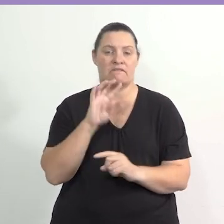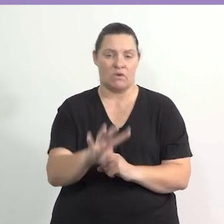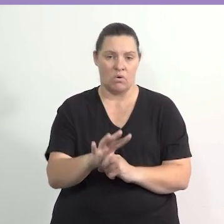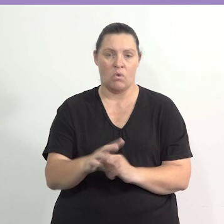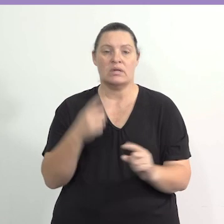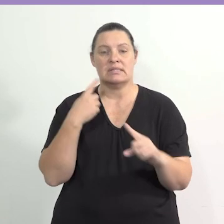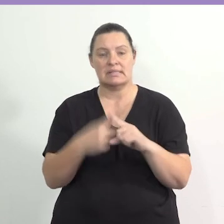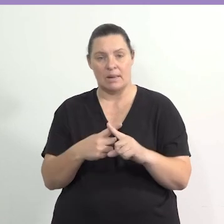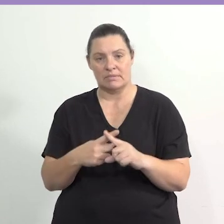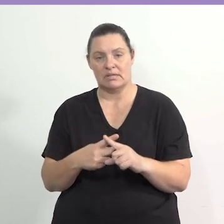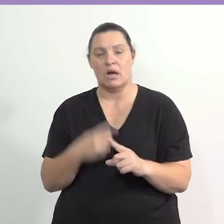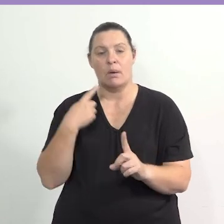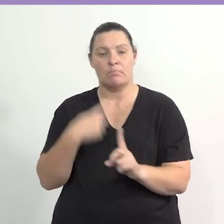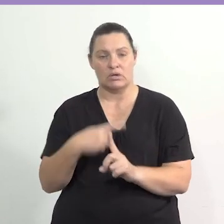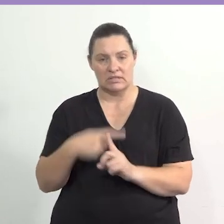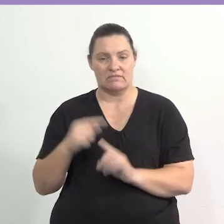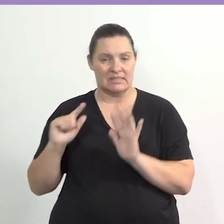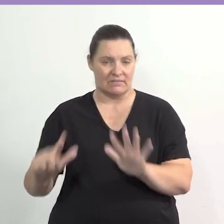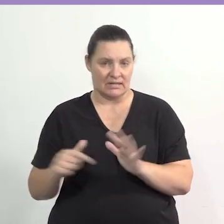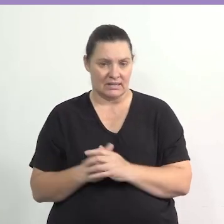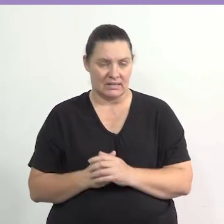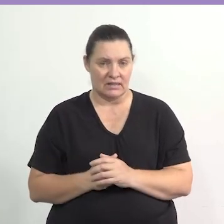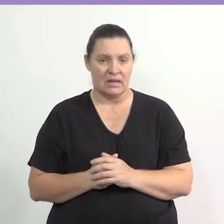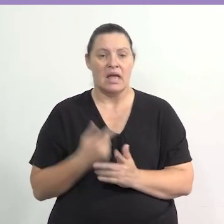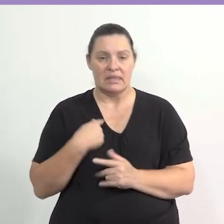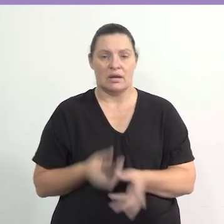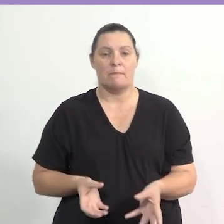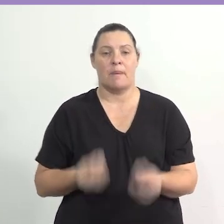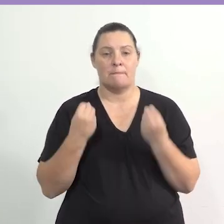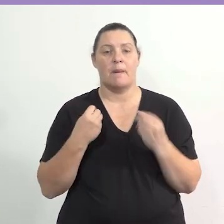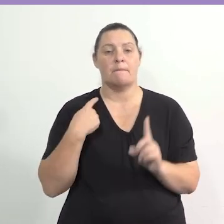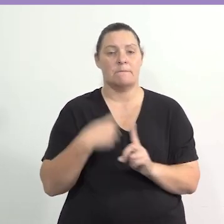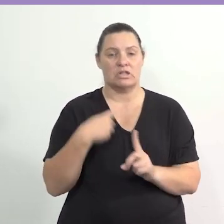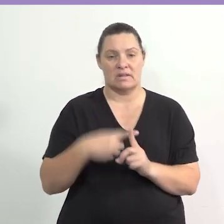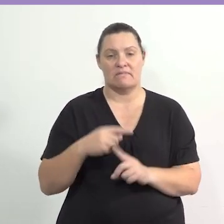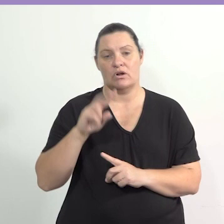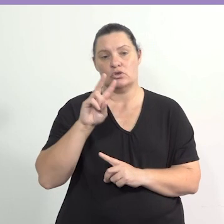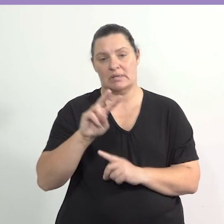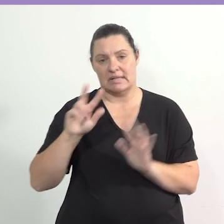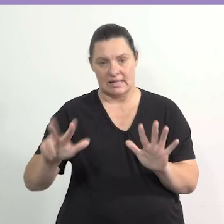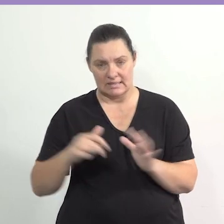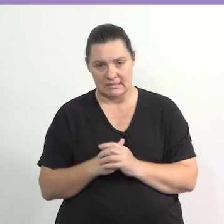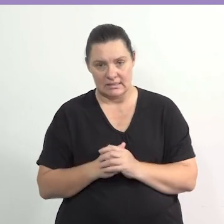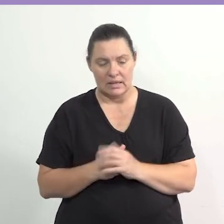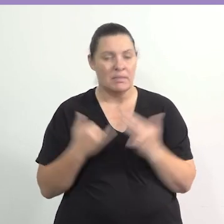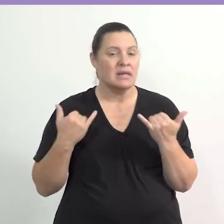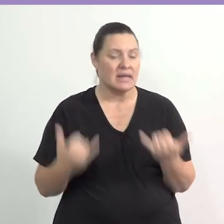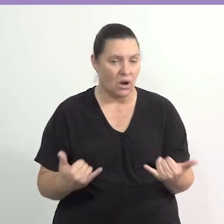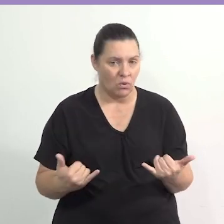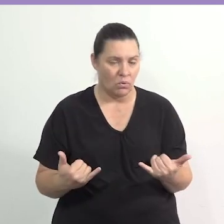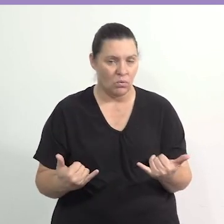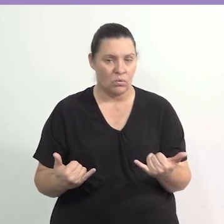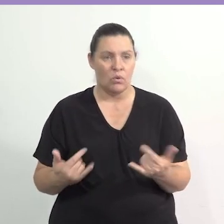positive 4 multiplied by a positive 7, and that is going to give us a positive 28. But